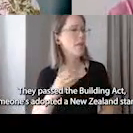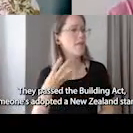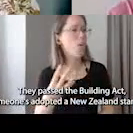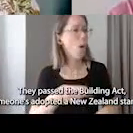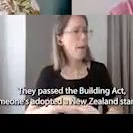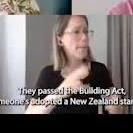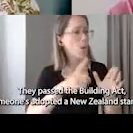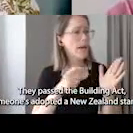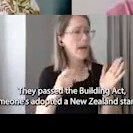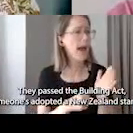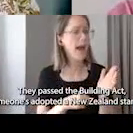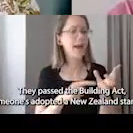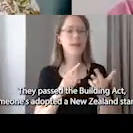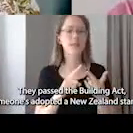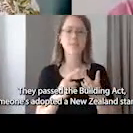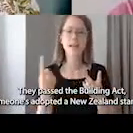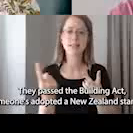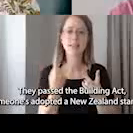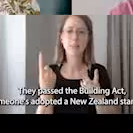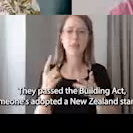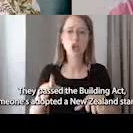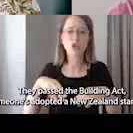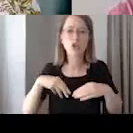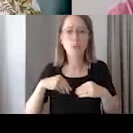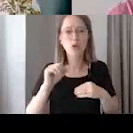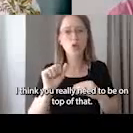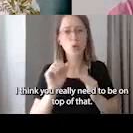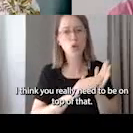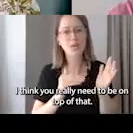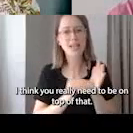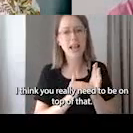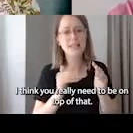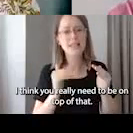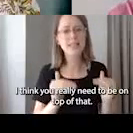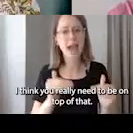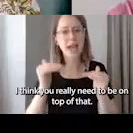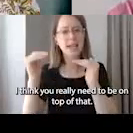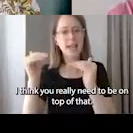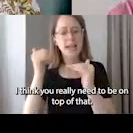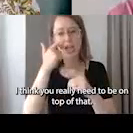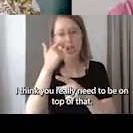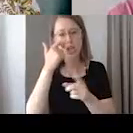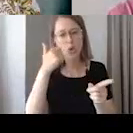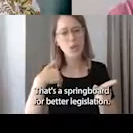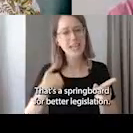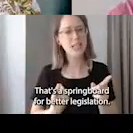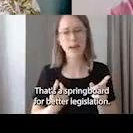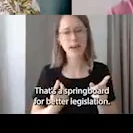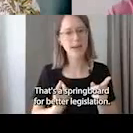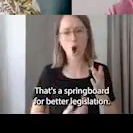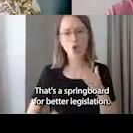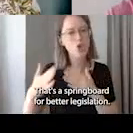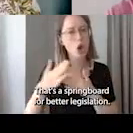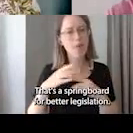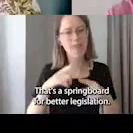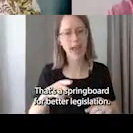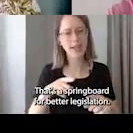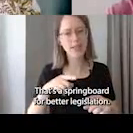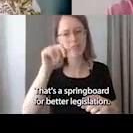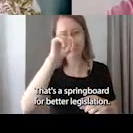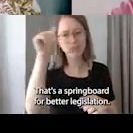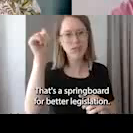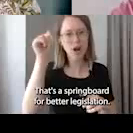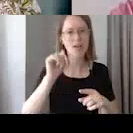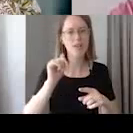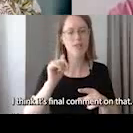Act. Someone's adopted the New Zealand standard. I think you really need to be on top of that as a springboard for